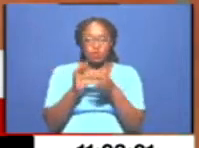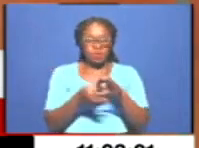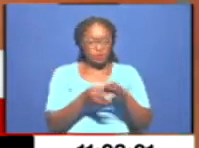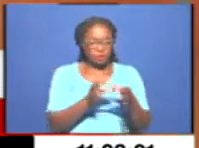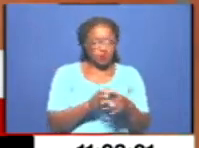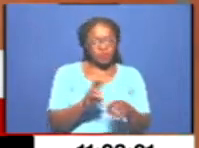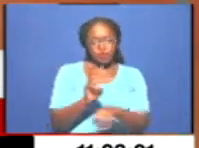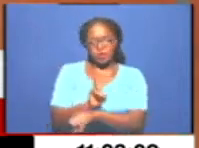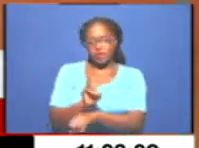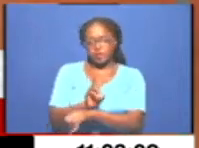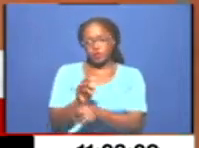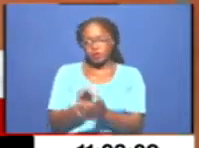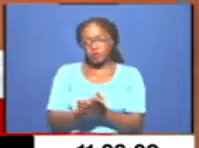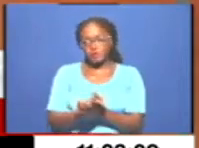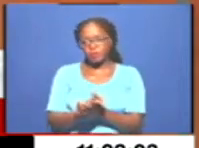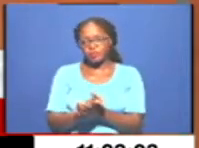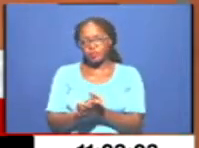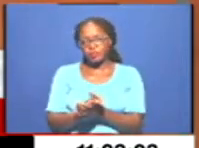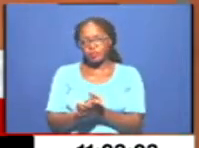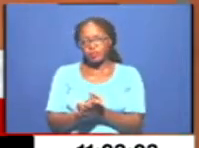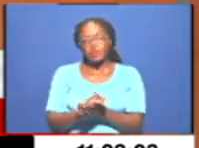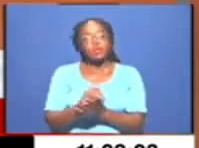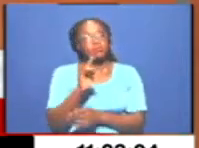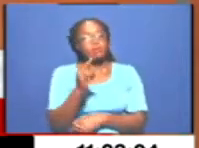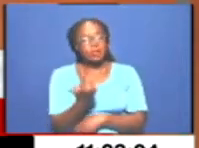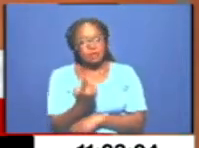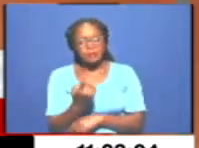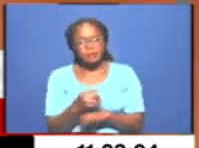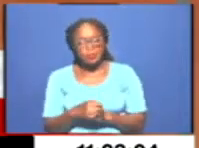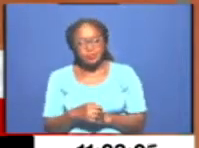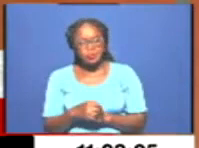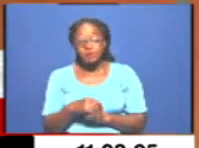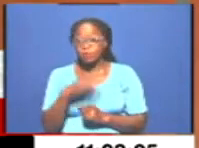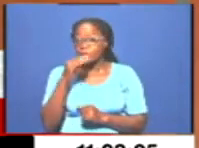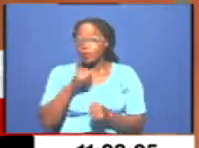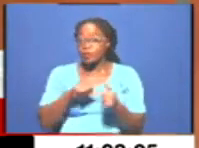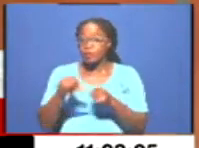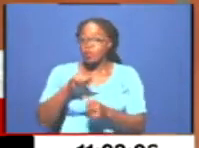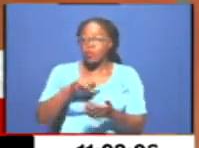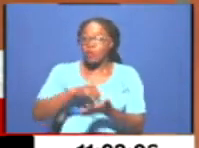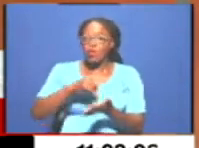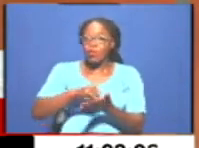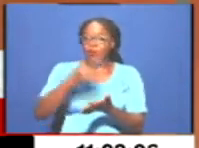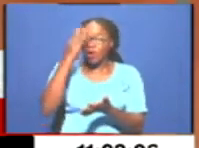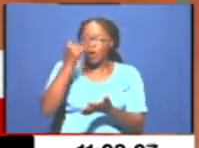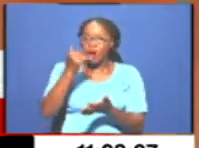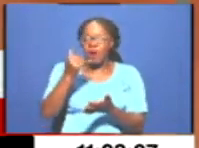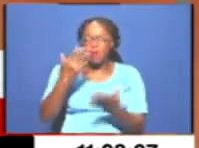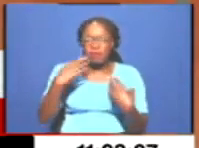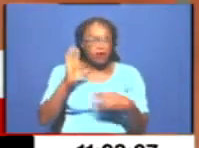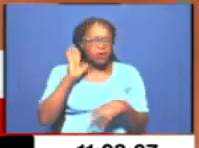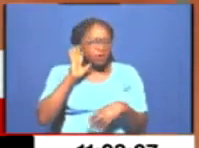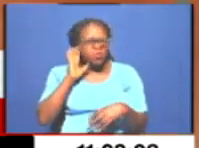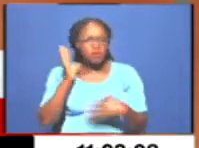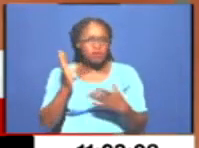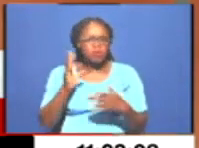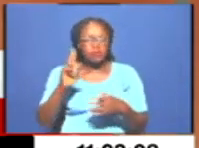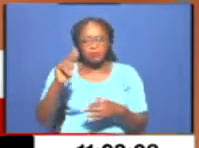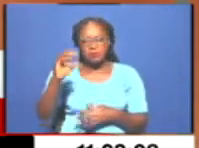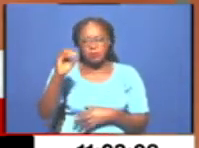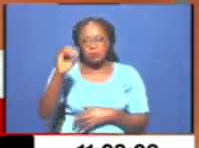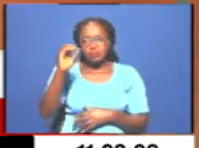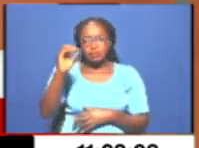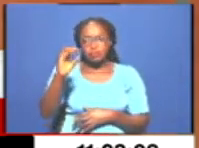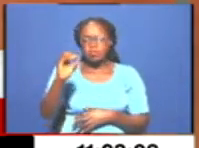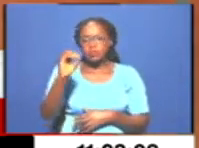And Francis, let me just get to the first one, and you speak about it, because when people hear NOCK, they see the Olympic Games or the Commonwealth, mainly the